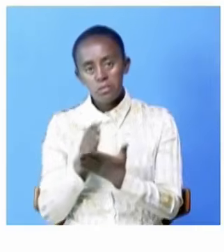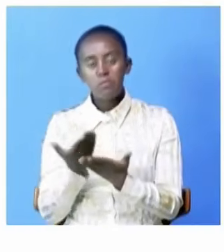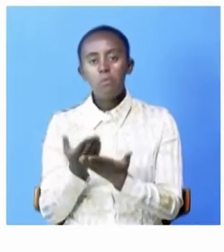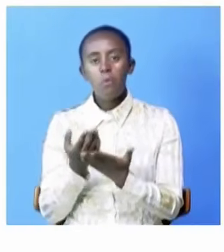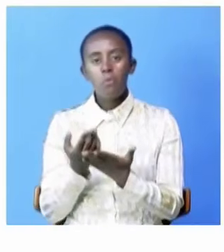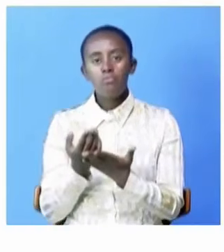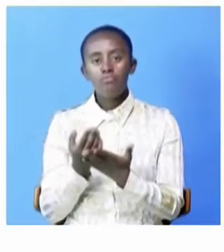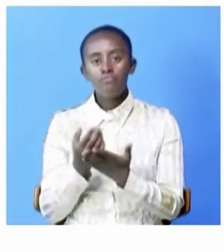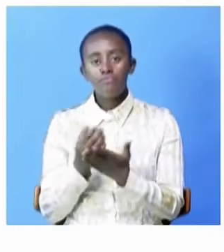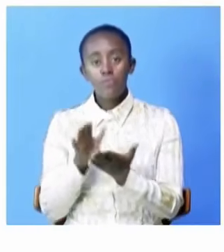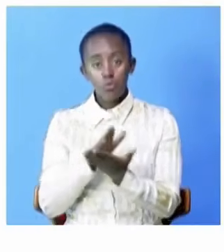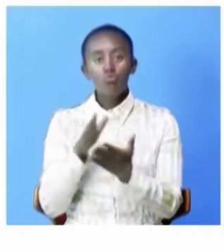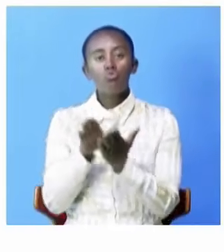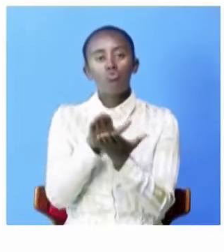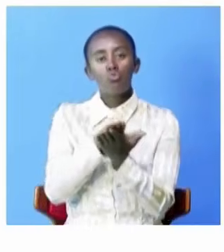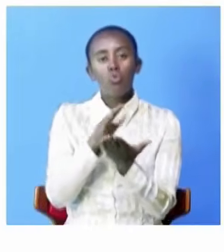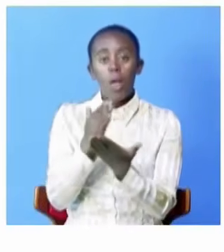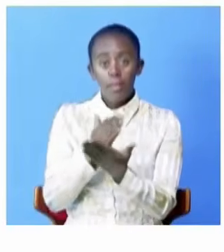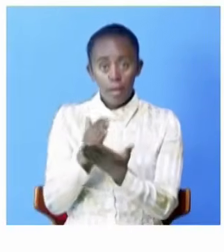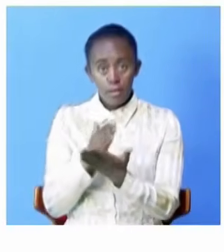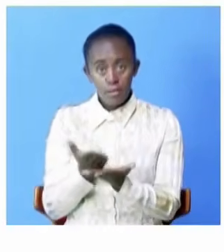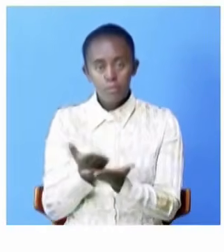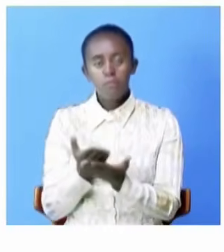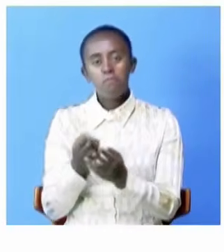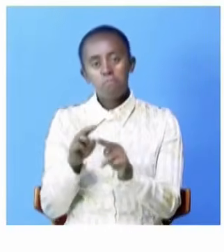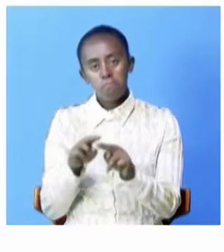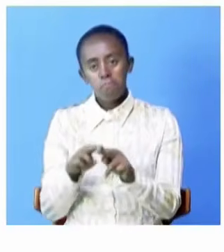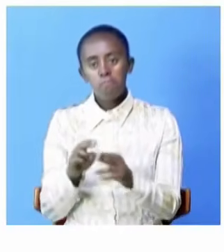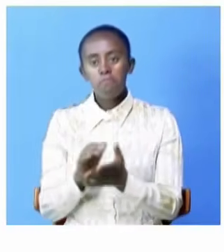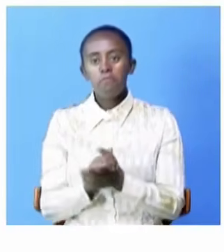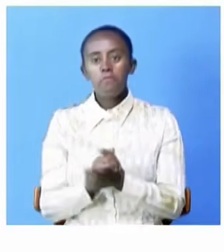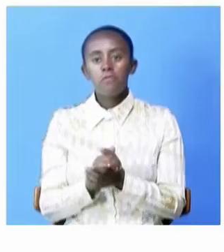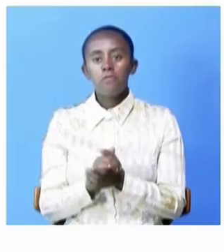school in Addis.